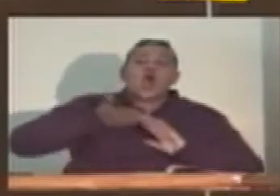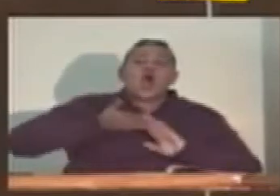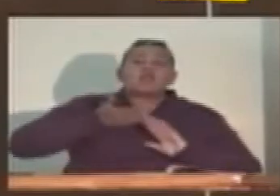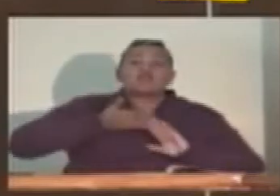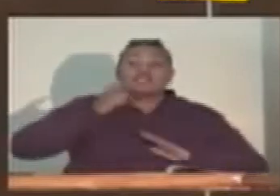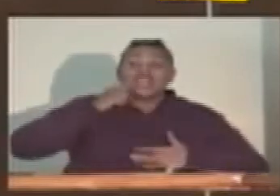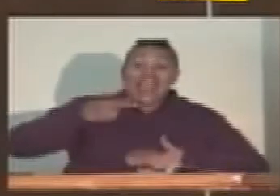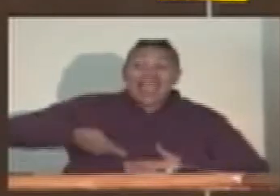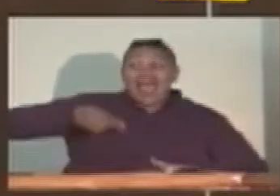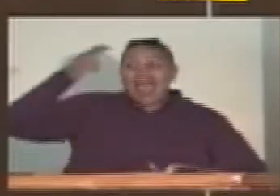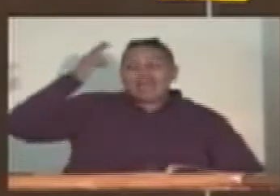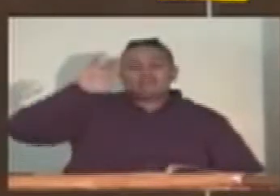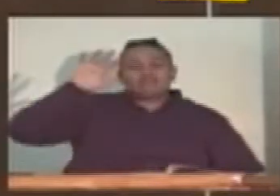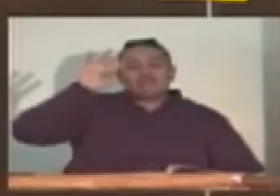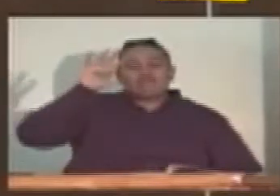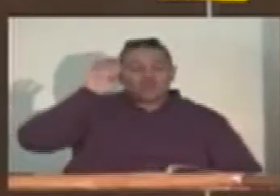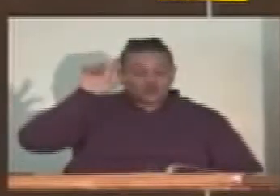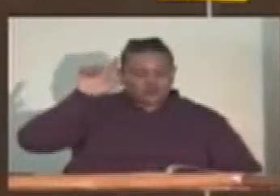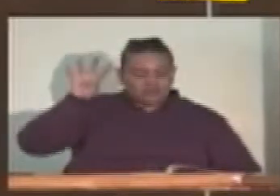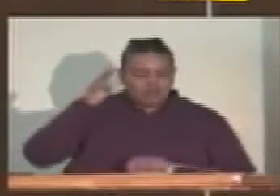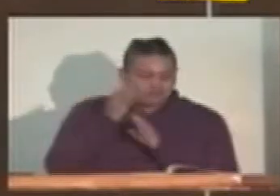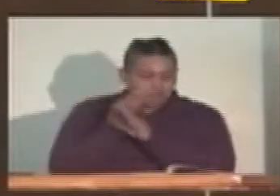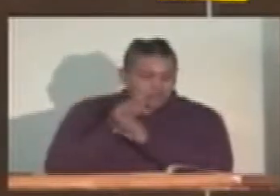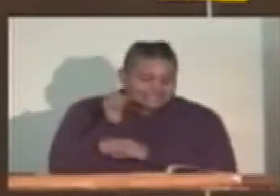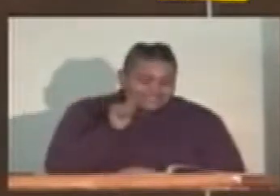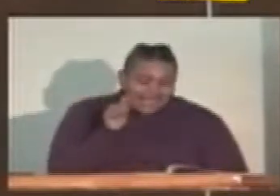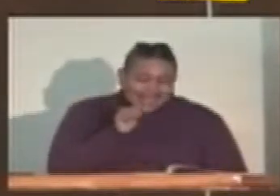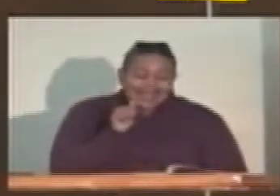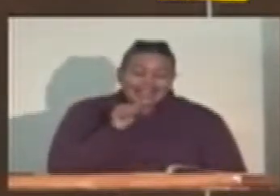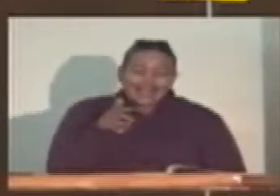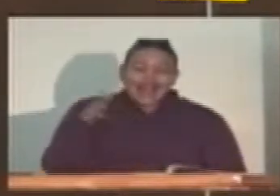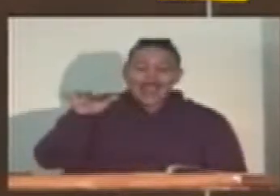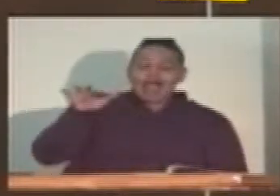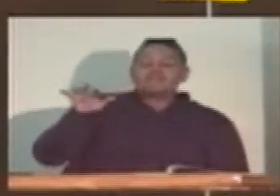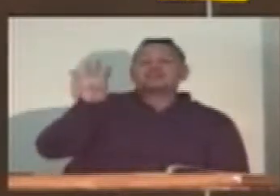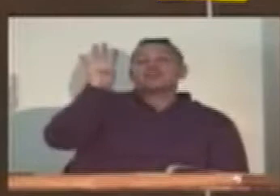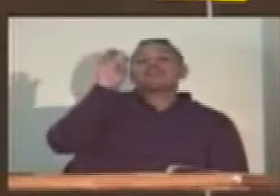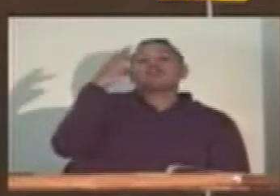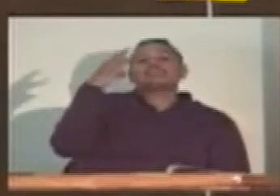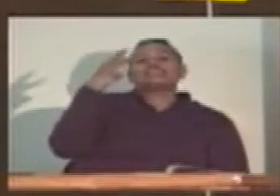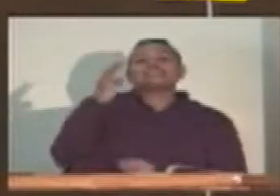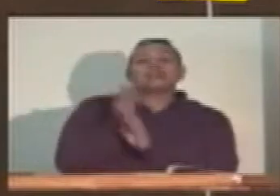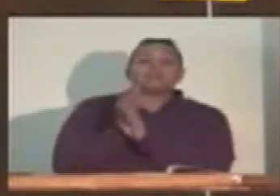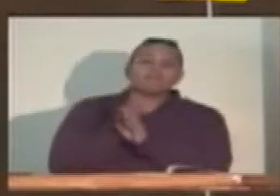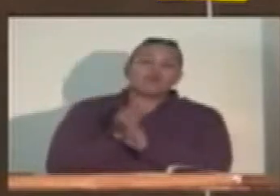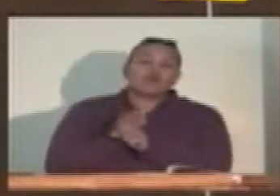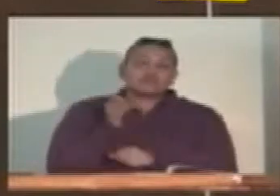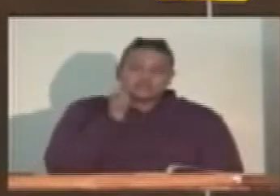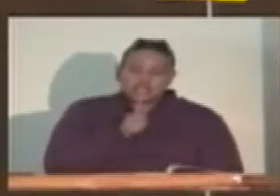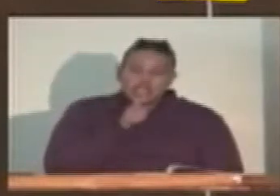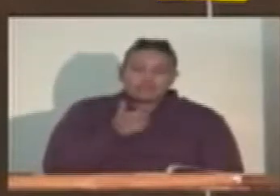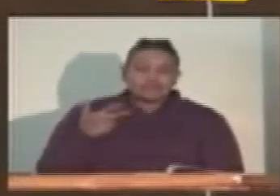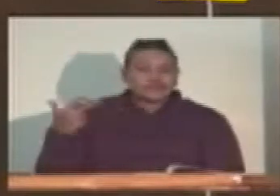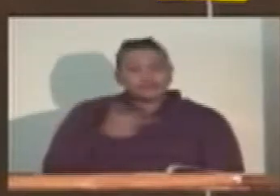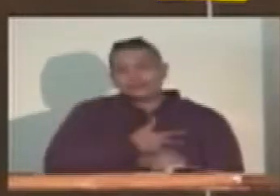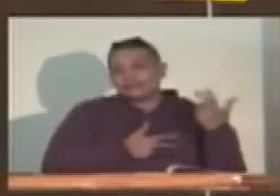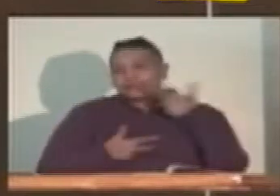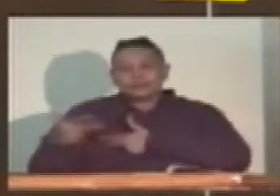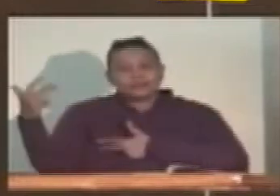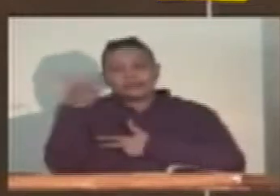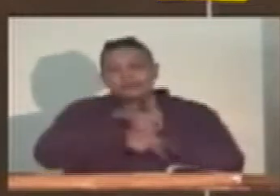a high of 425 buses per day and an average of 416 buses per